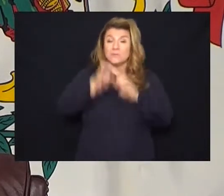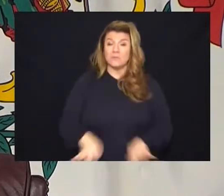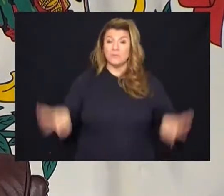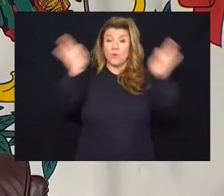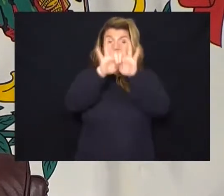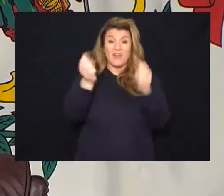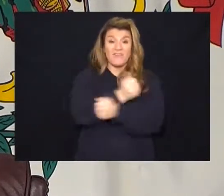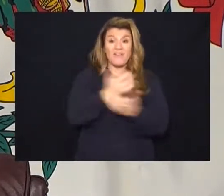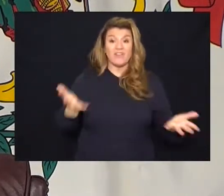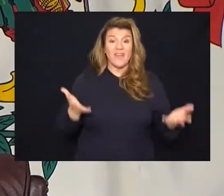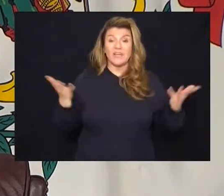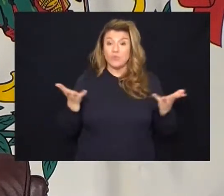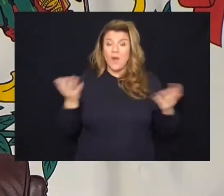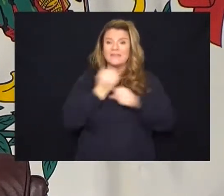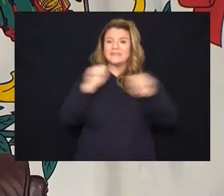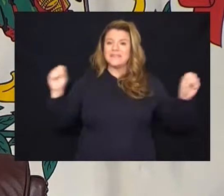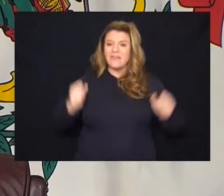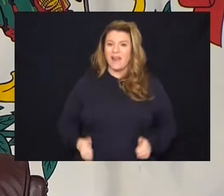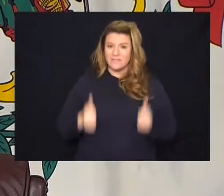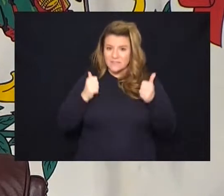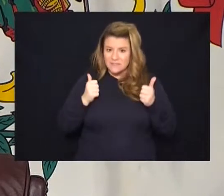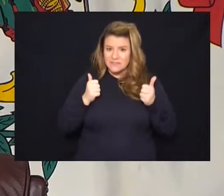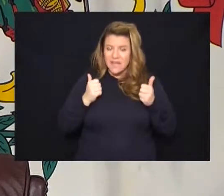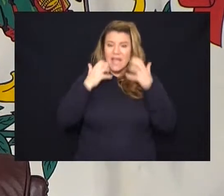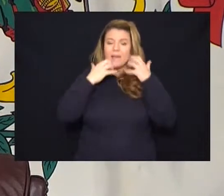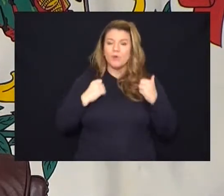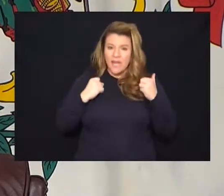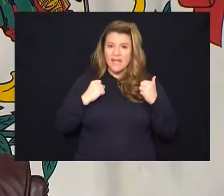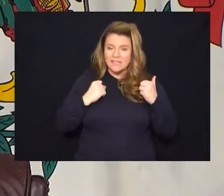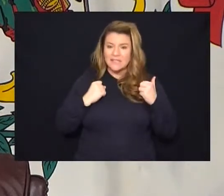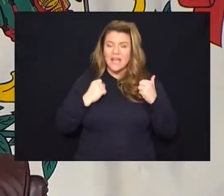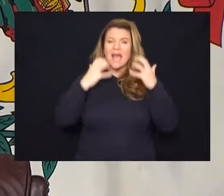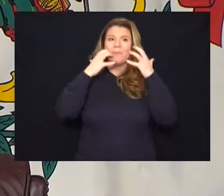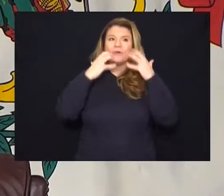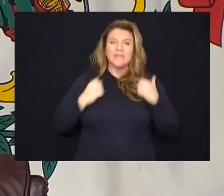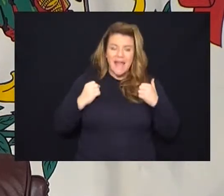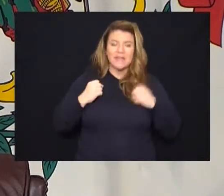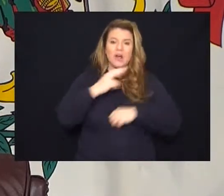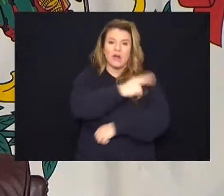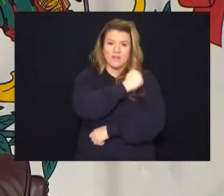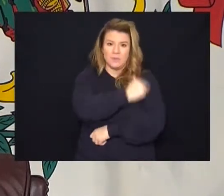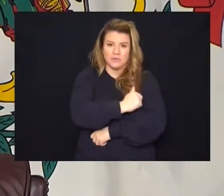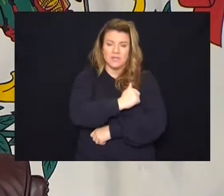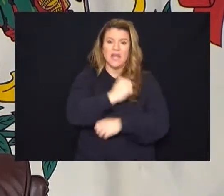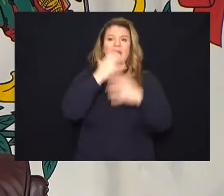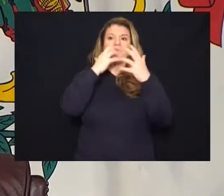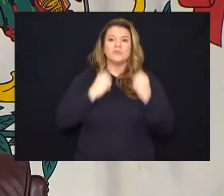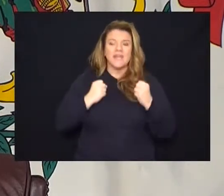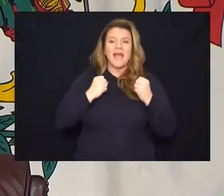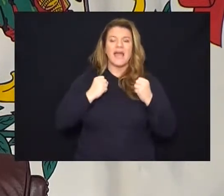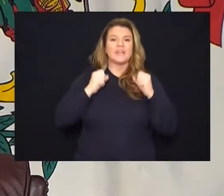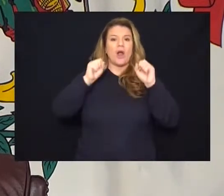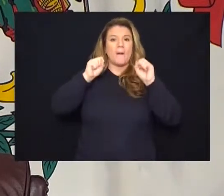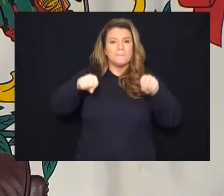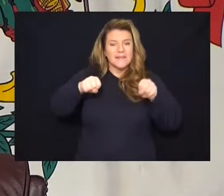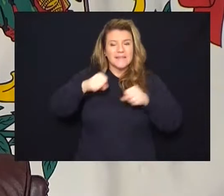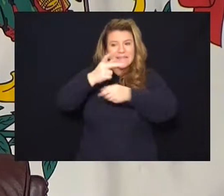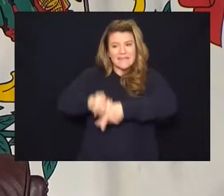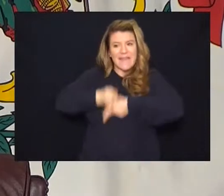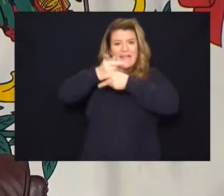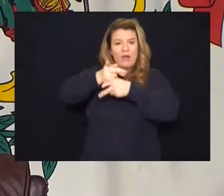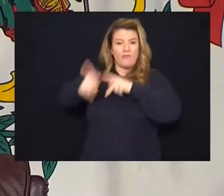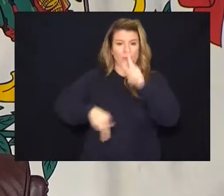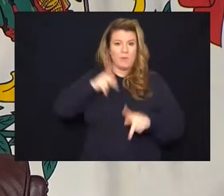is save lives and protect our hospitals and protect our ability to care for our